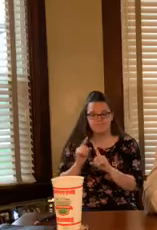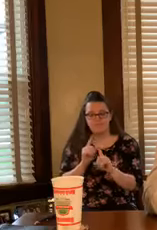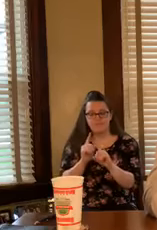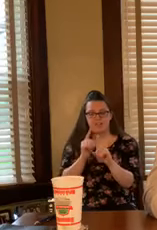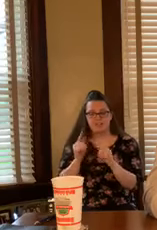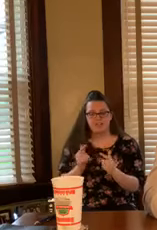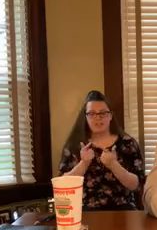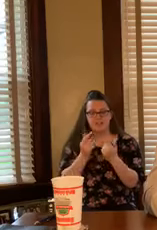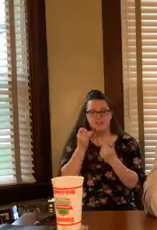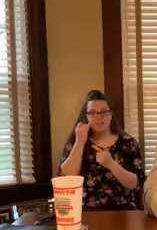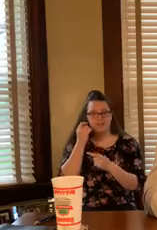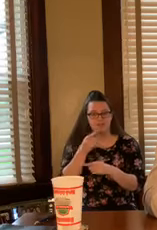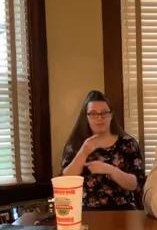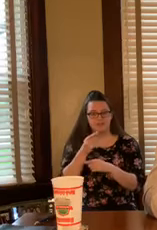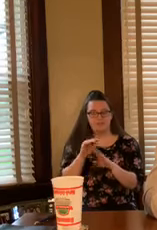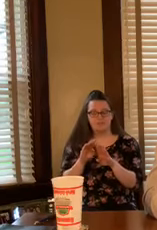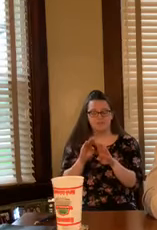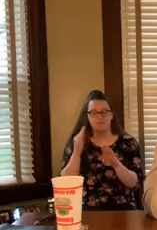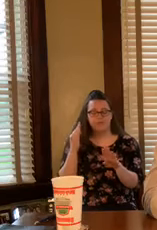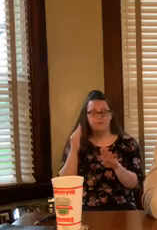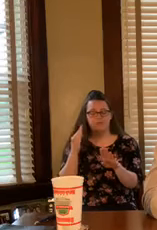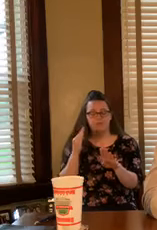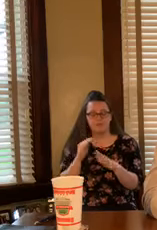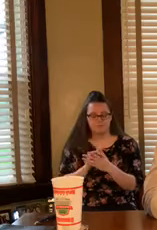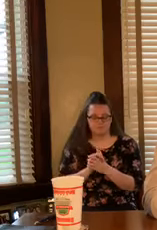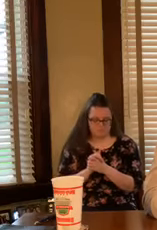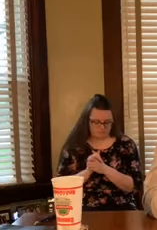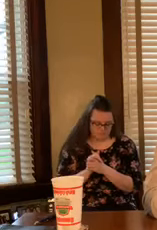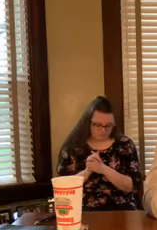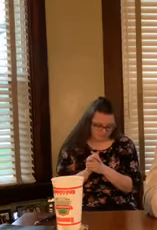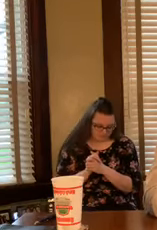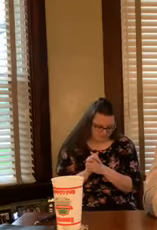you would open the door,